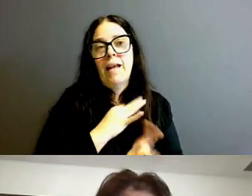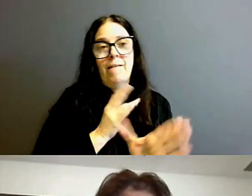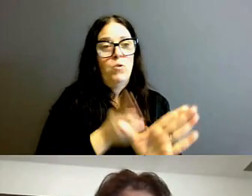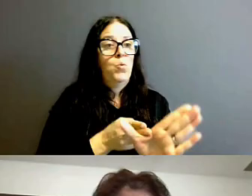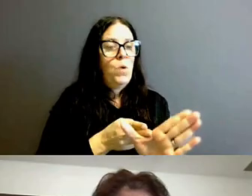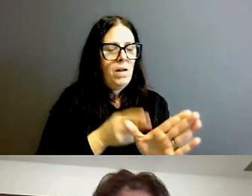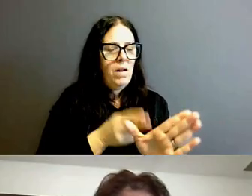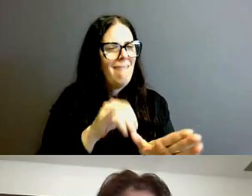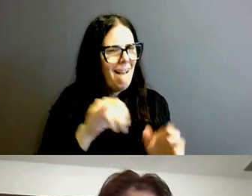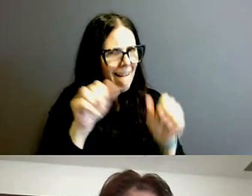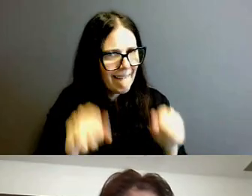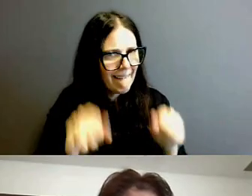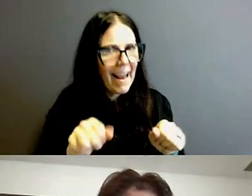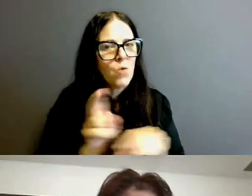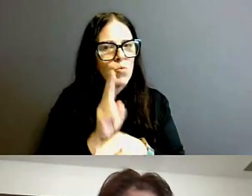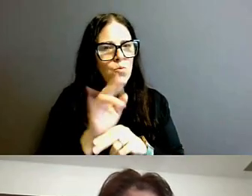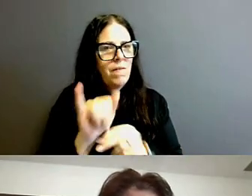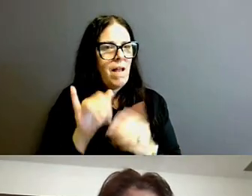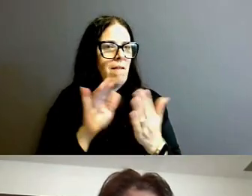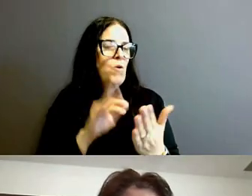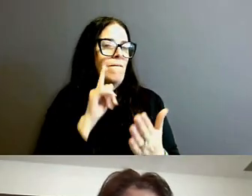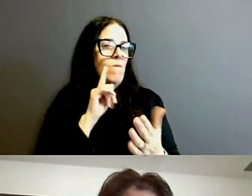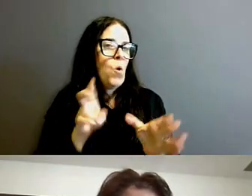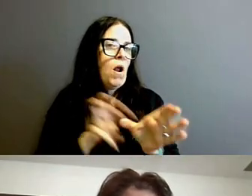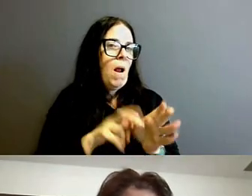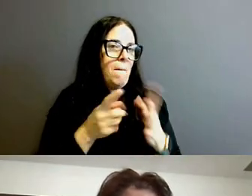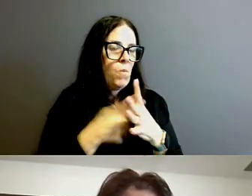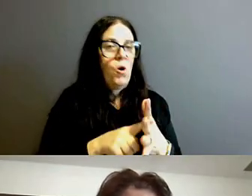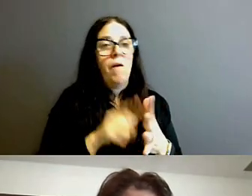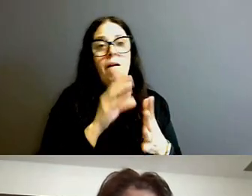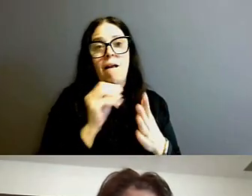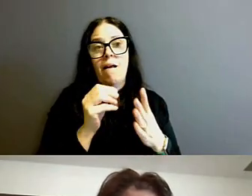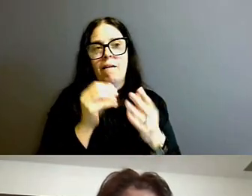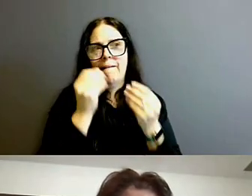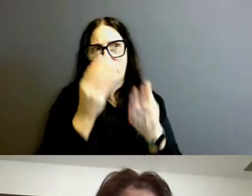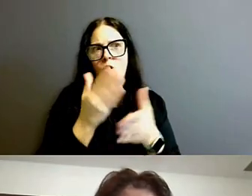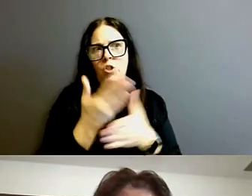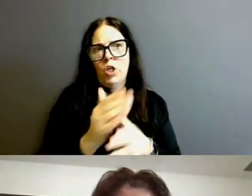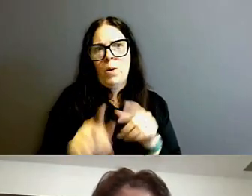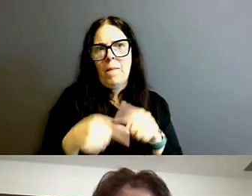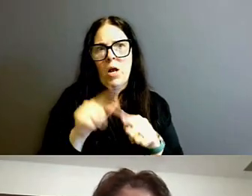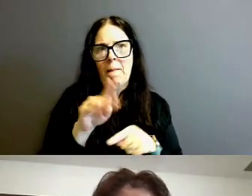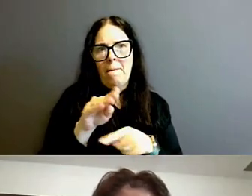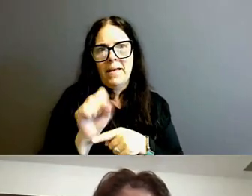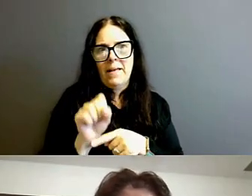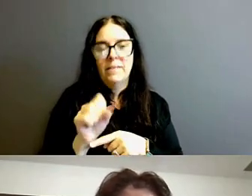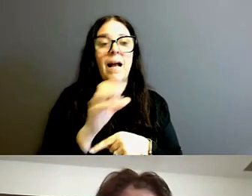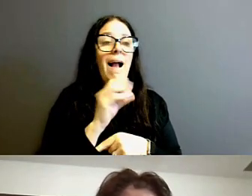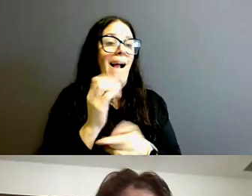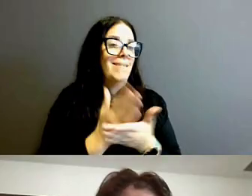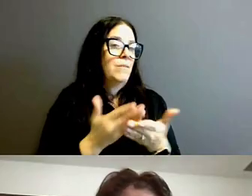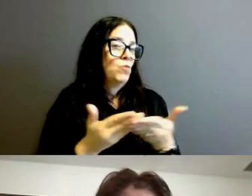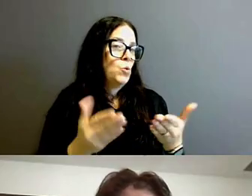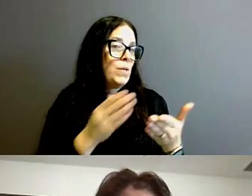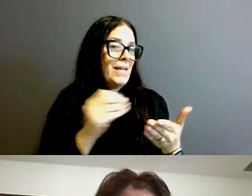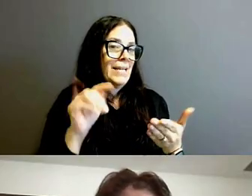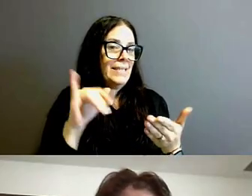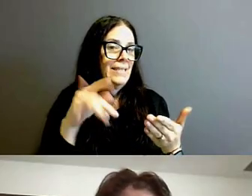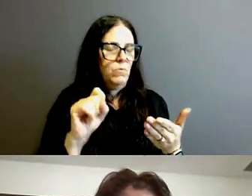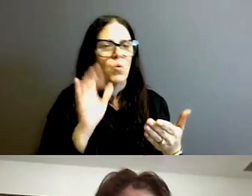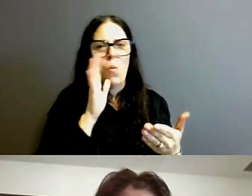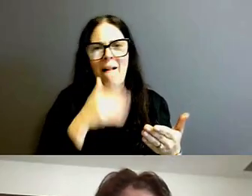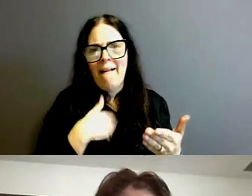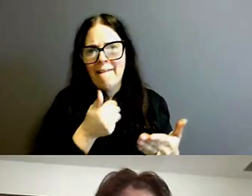be a way to onboard them and give them some information about LBS, but also some resources and tips. So we will have again a few